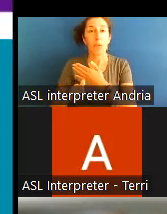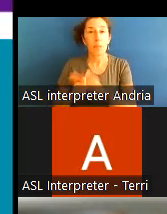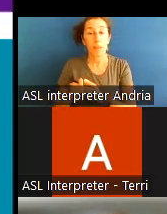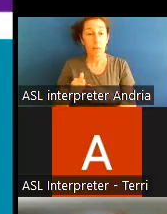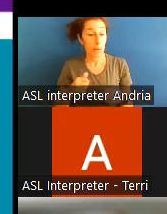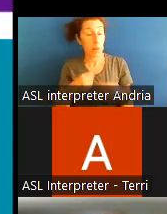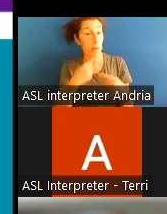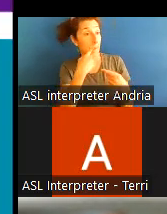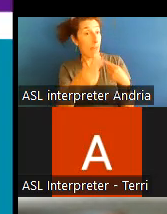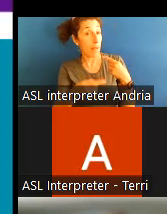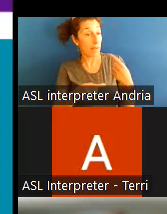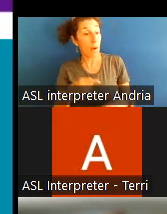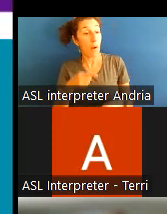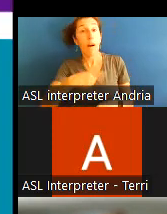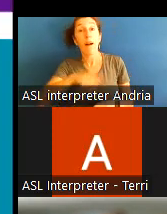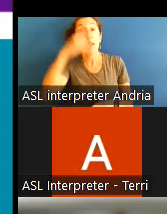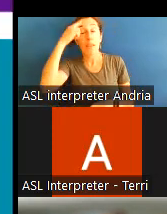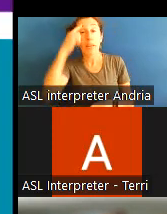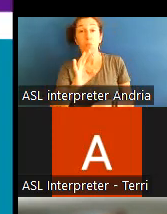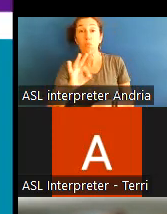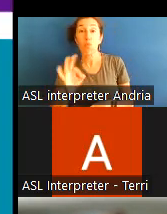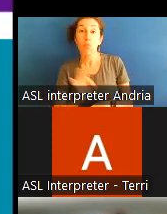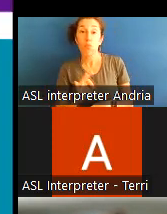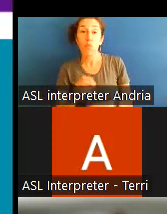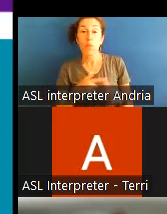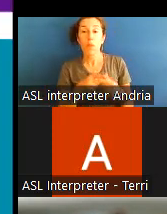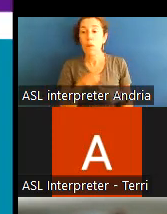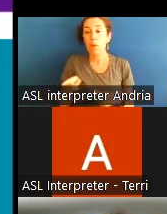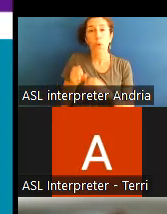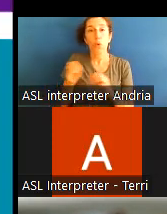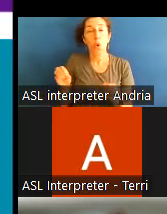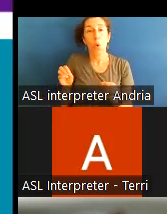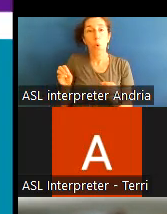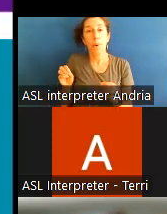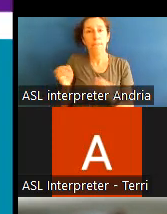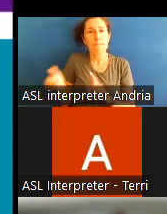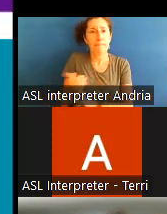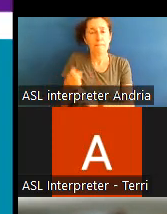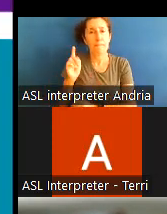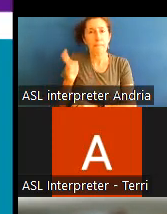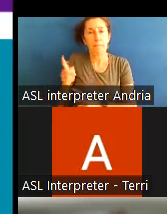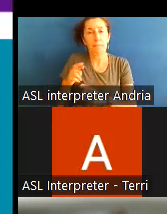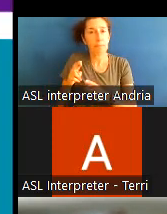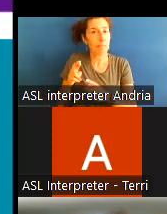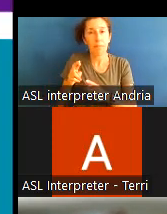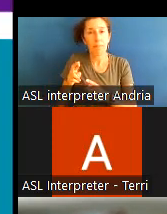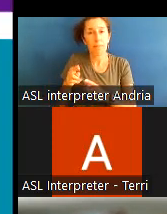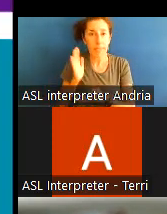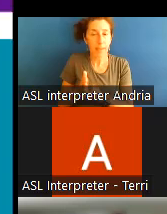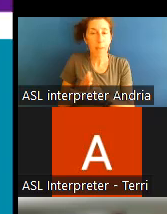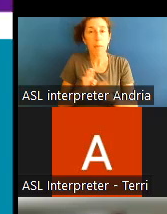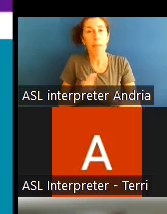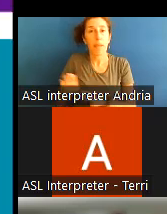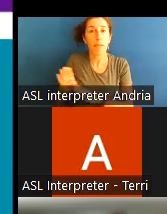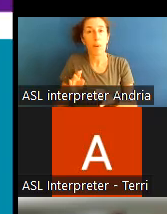seriously and genuinely listen to how their partner's behaviors affected them. So service